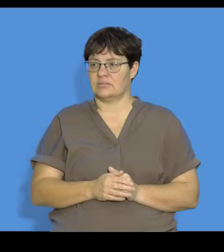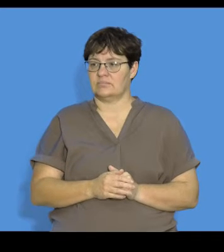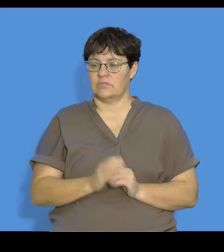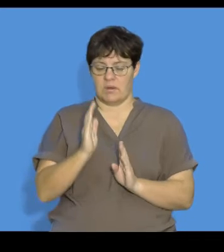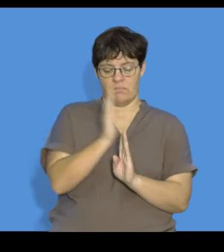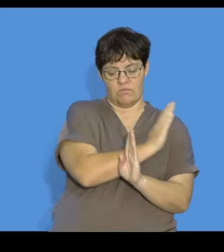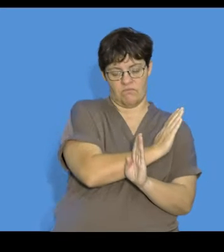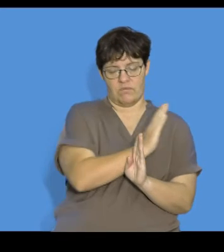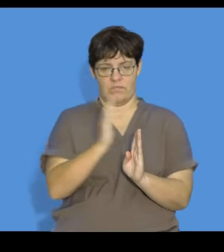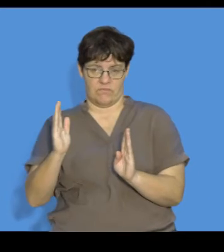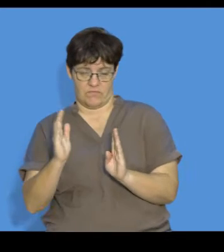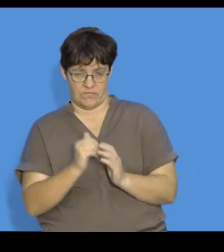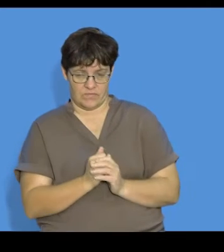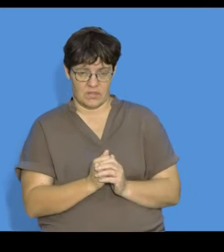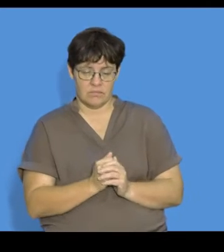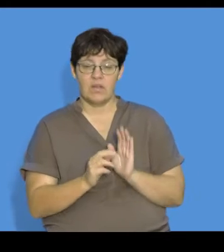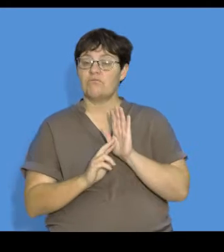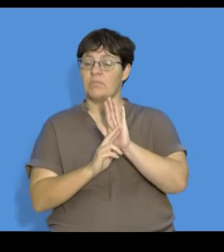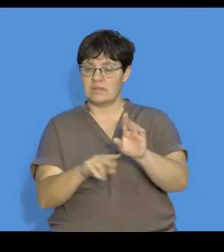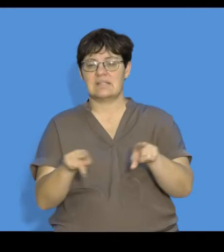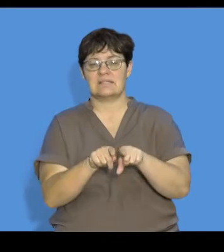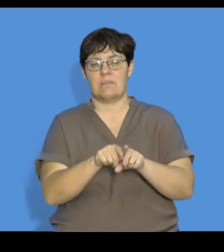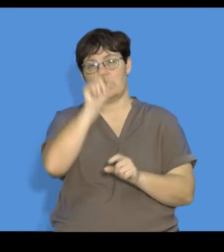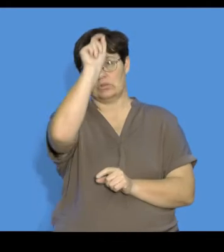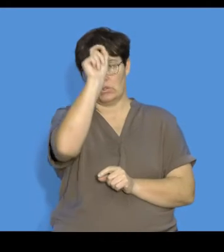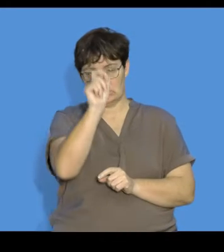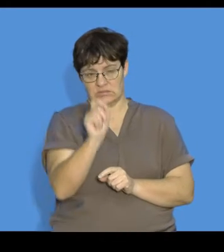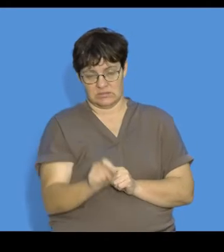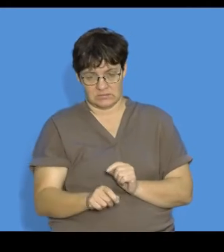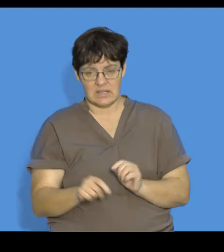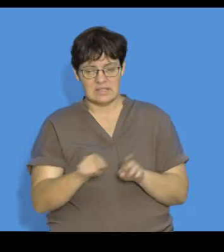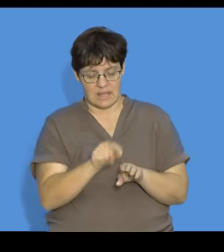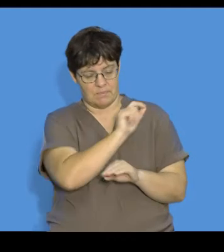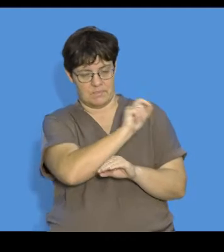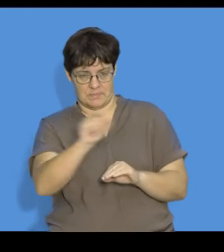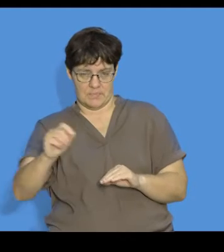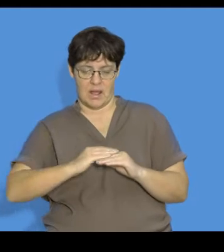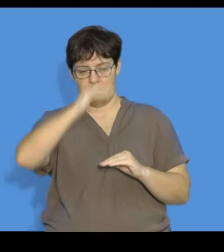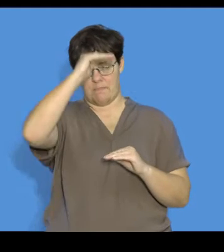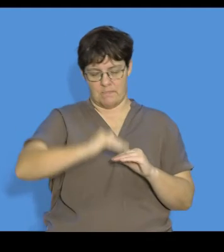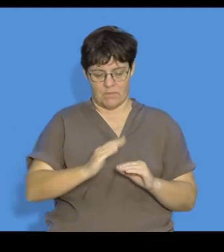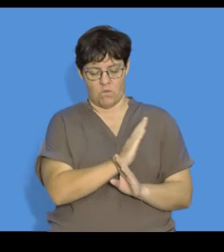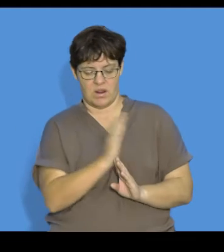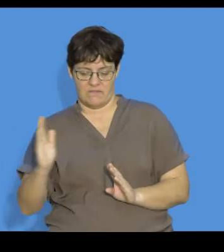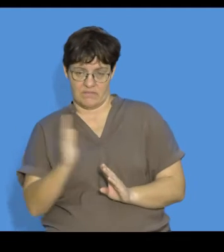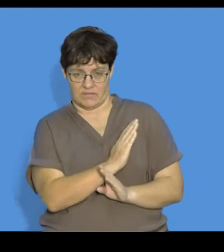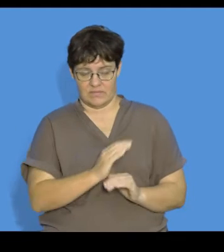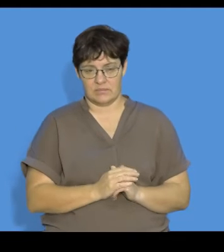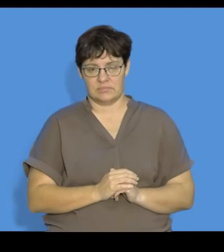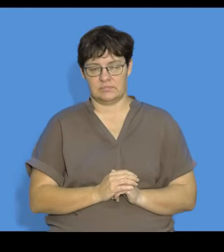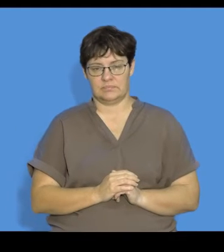it will be represented the same way as the horizontal asymptote using a dotted line.